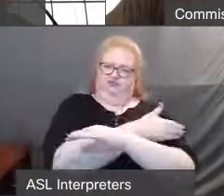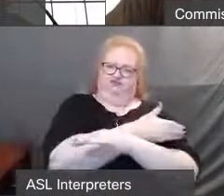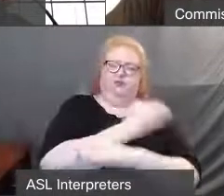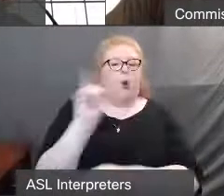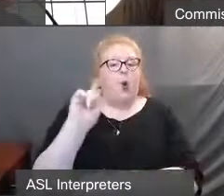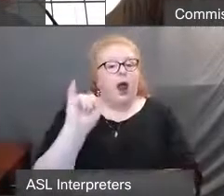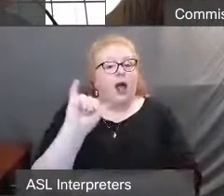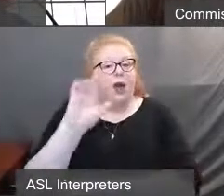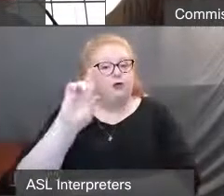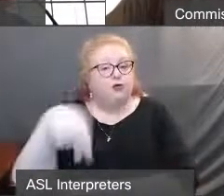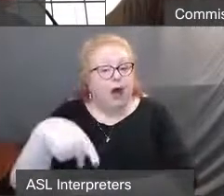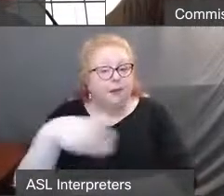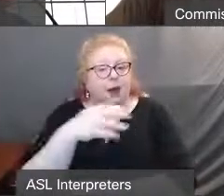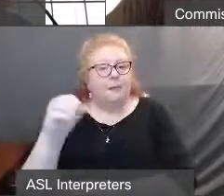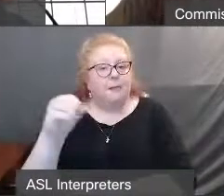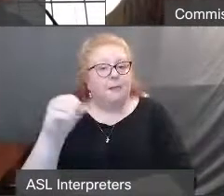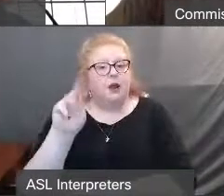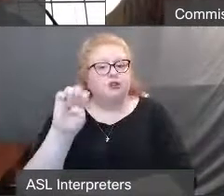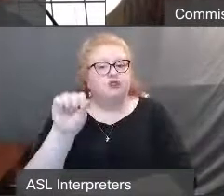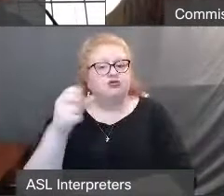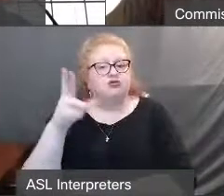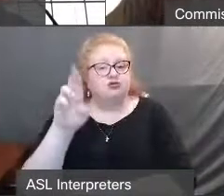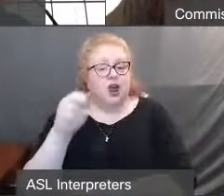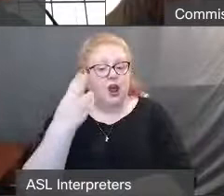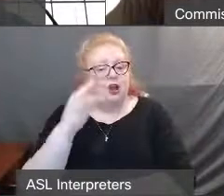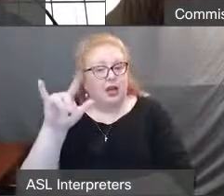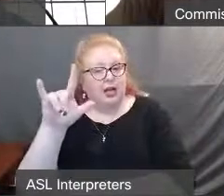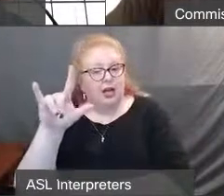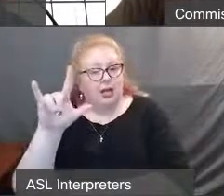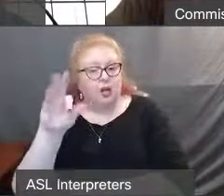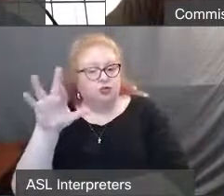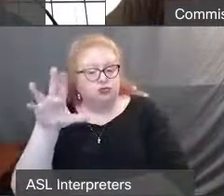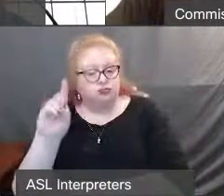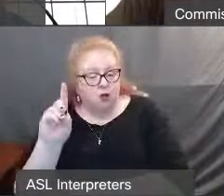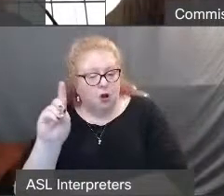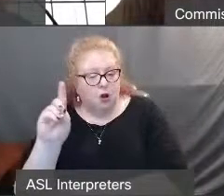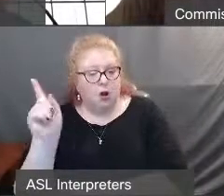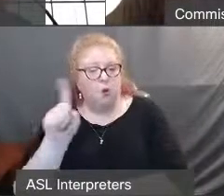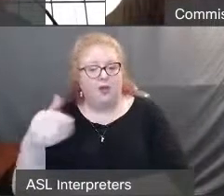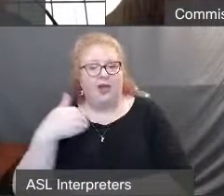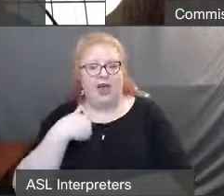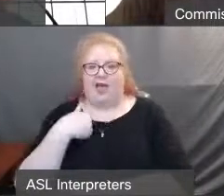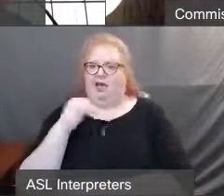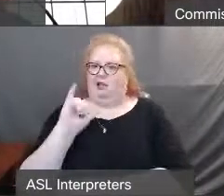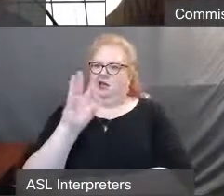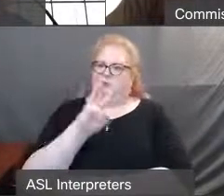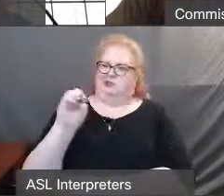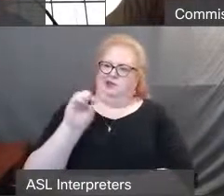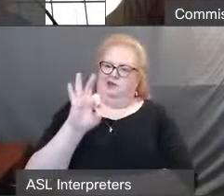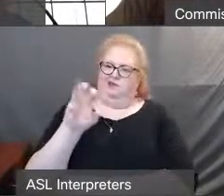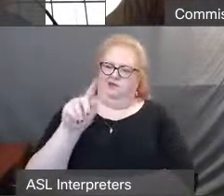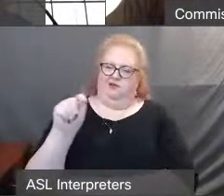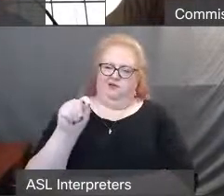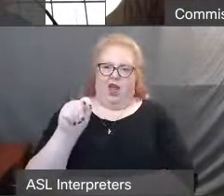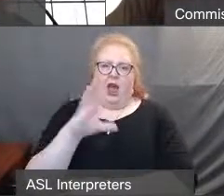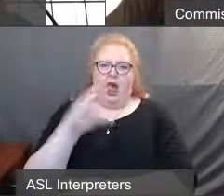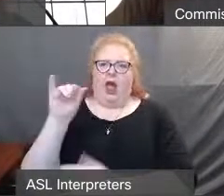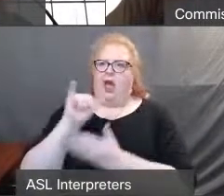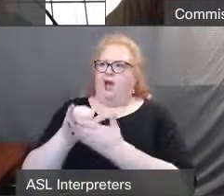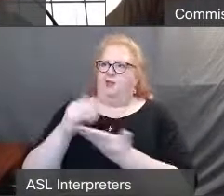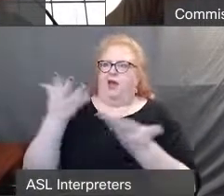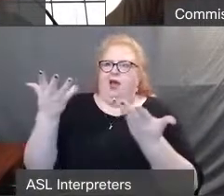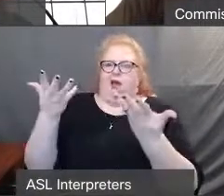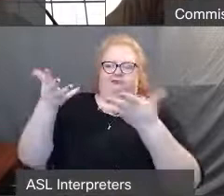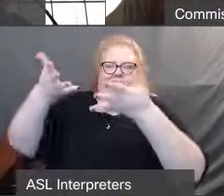Road where they did a cut, I believe, exceeding 50 feet and exposed a gigantic shale scar cut